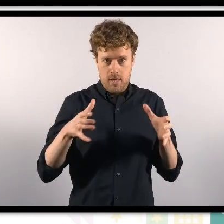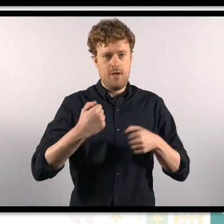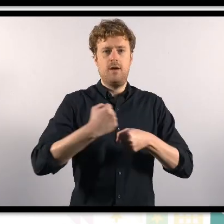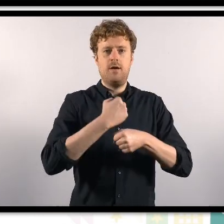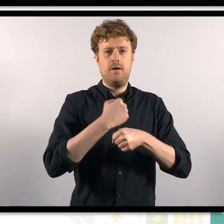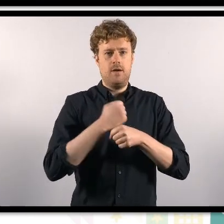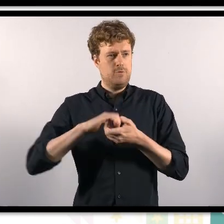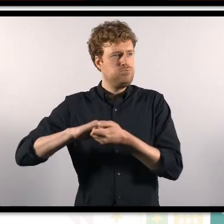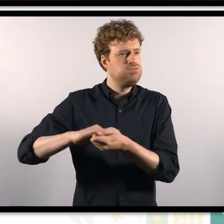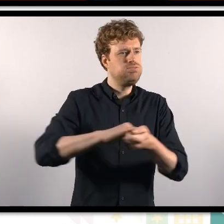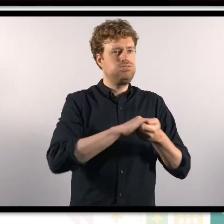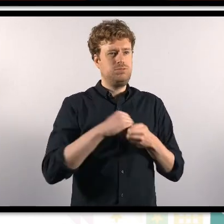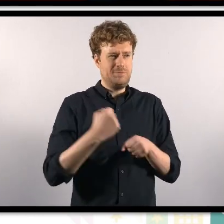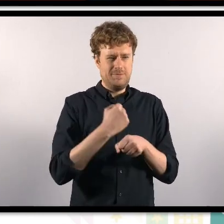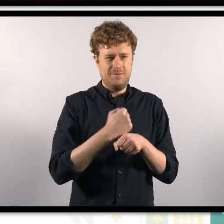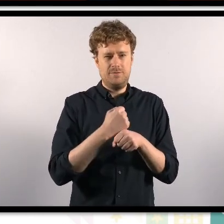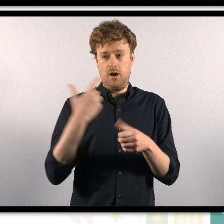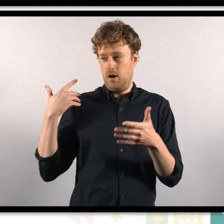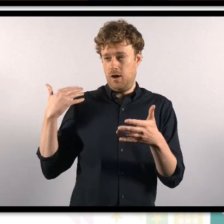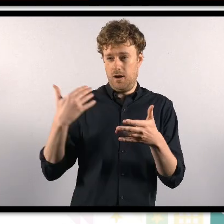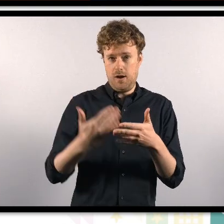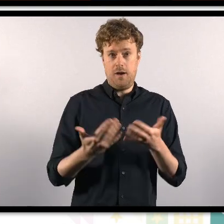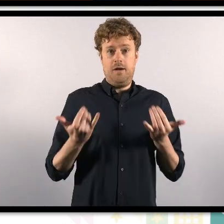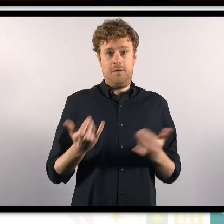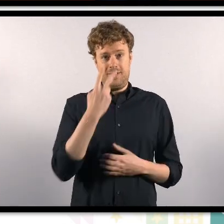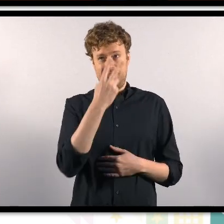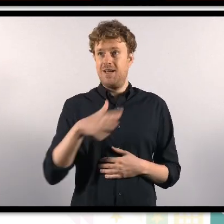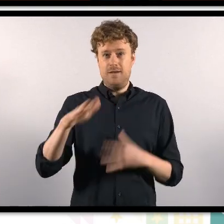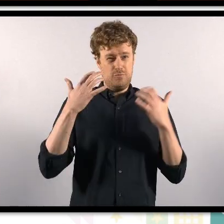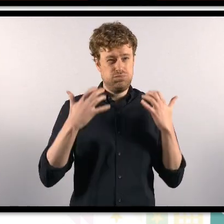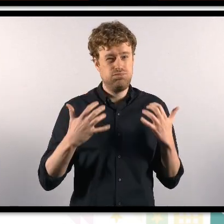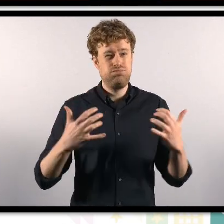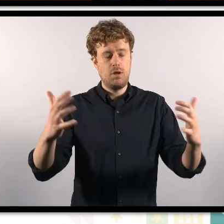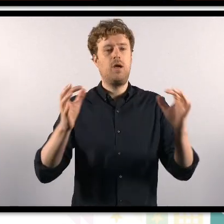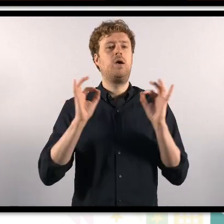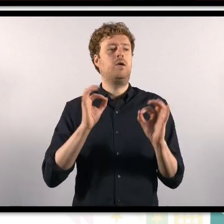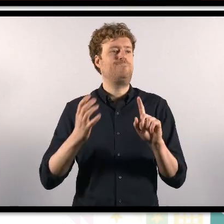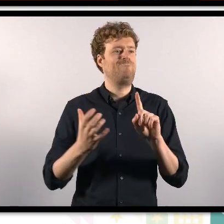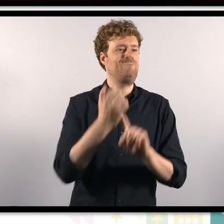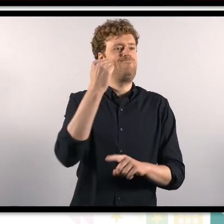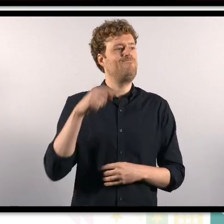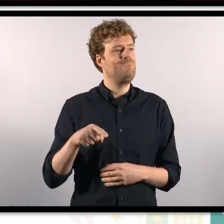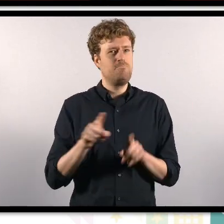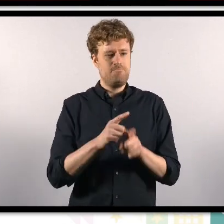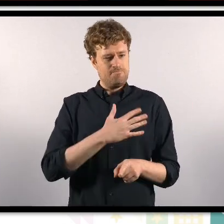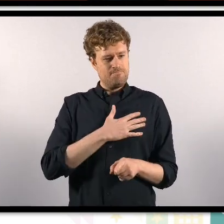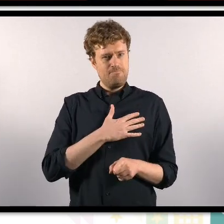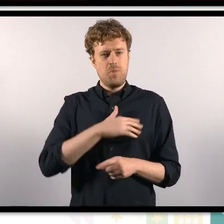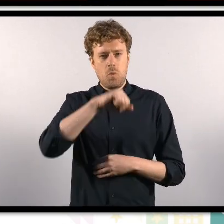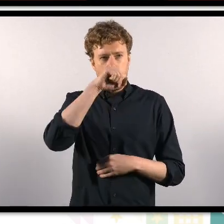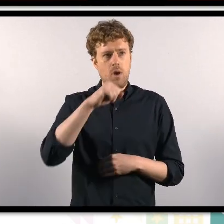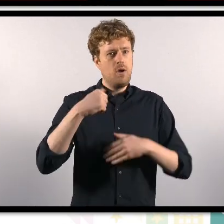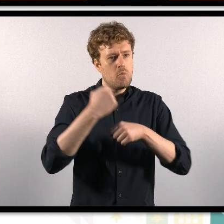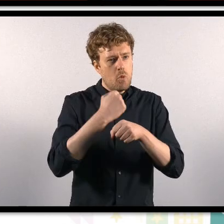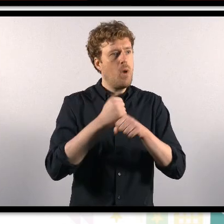for some of the folks that were there in the early days. So special thanks to our early governing board and TOC members. I've bumped